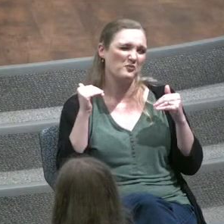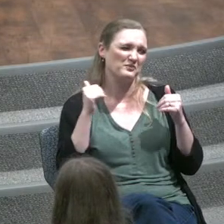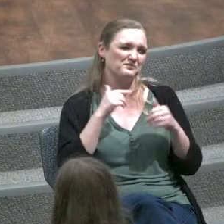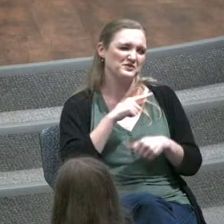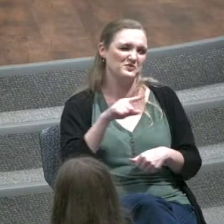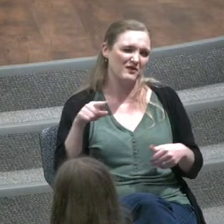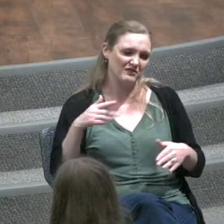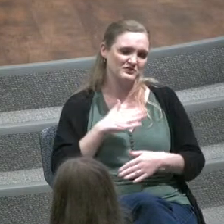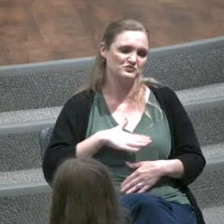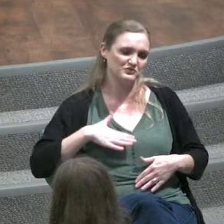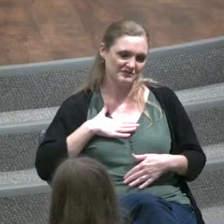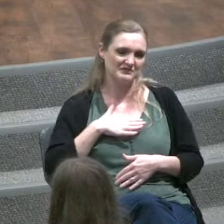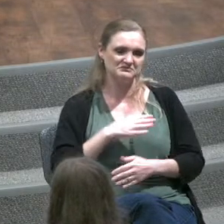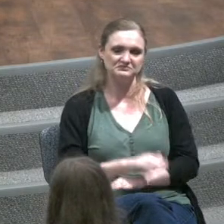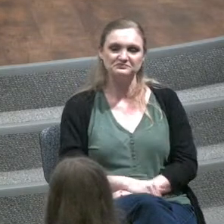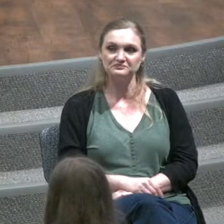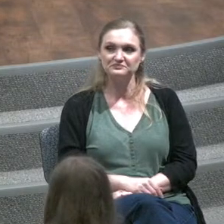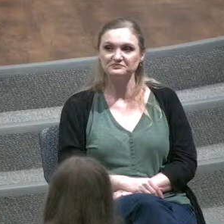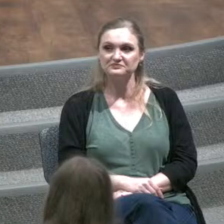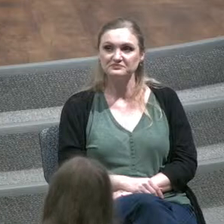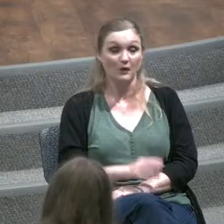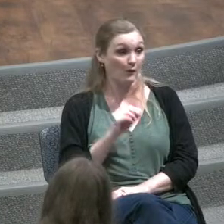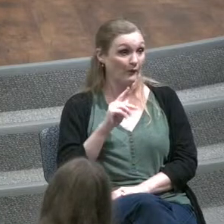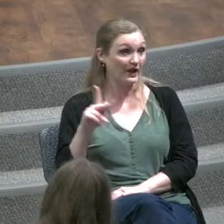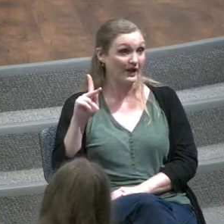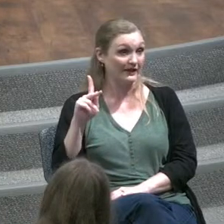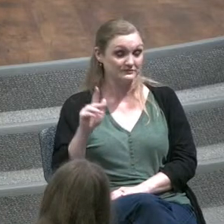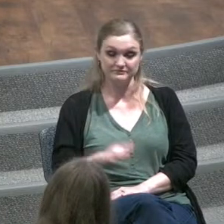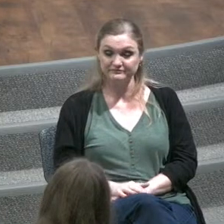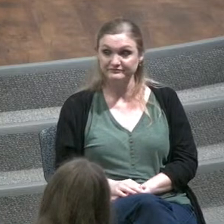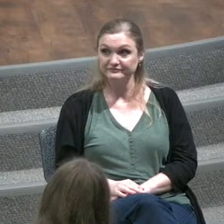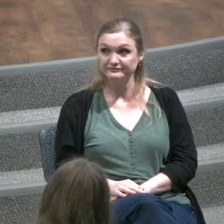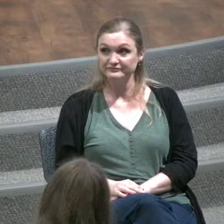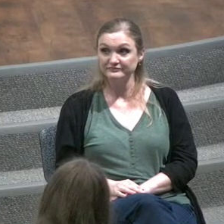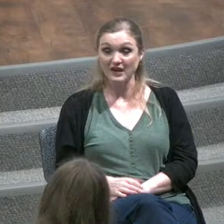was beneficial for you. So, all right. Well, with